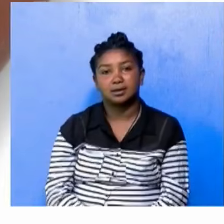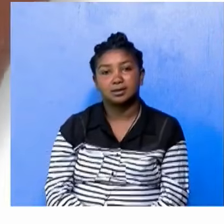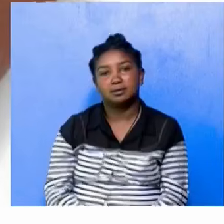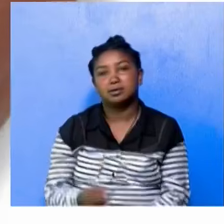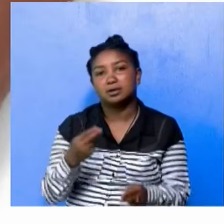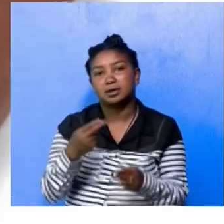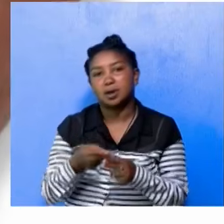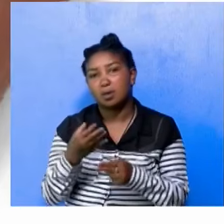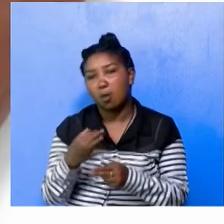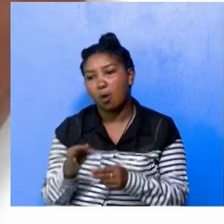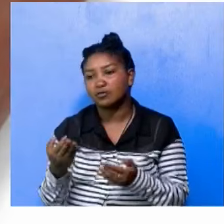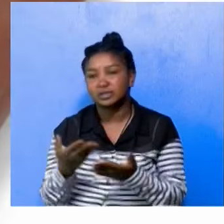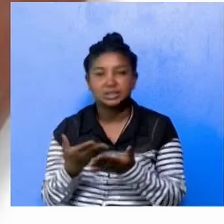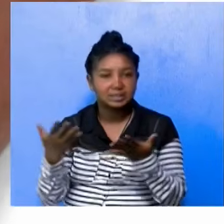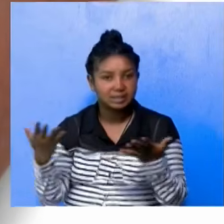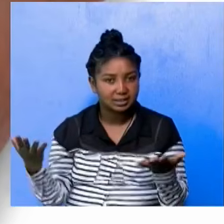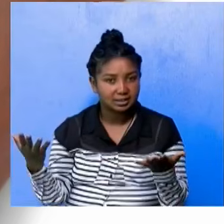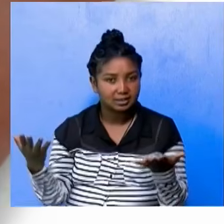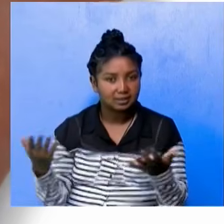Name of thing.